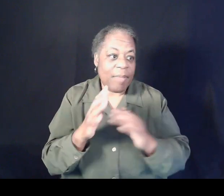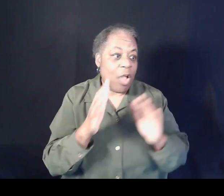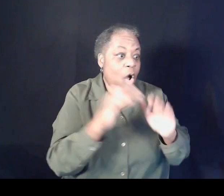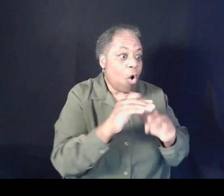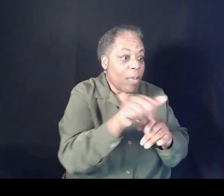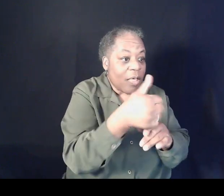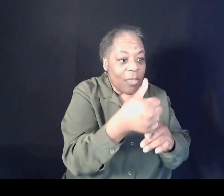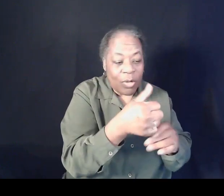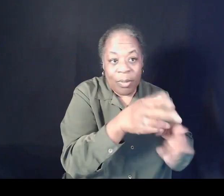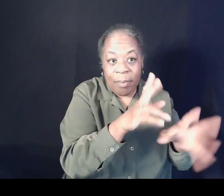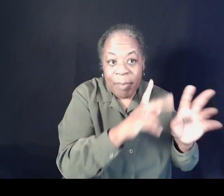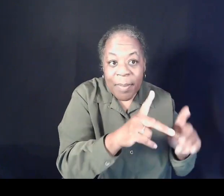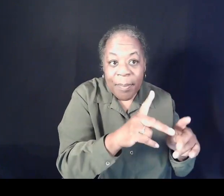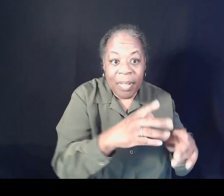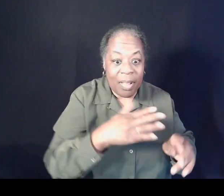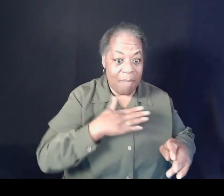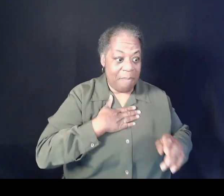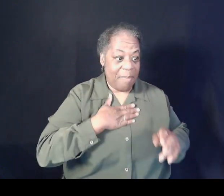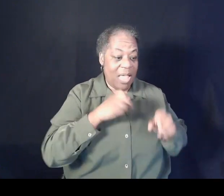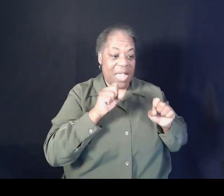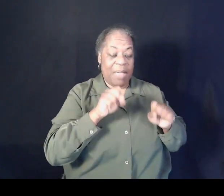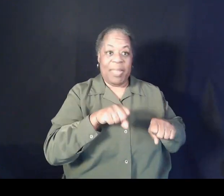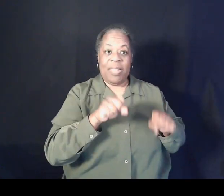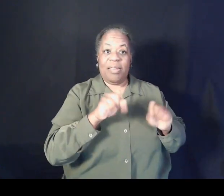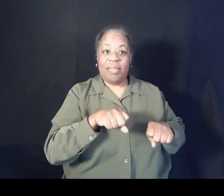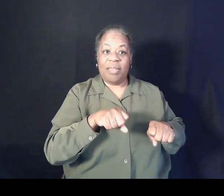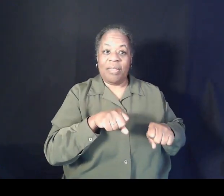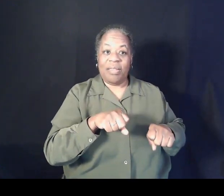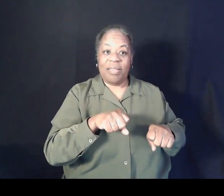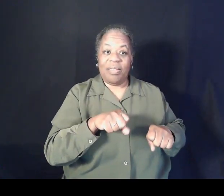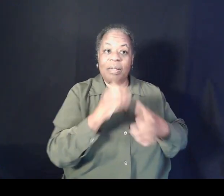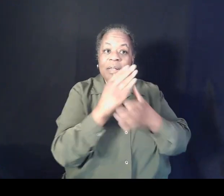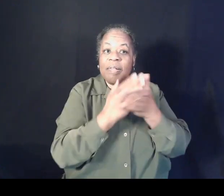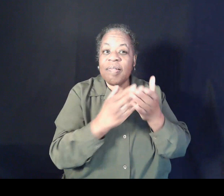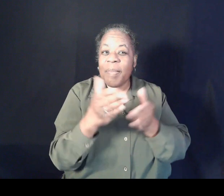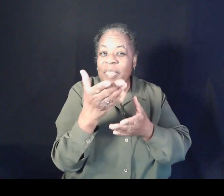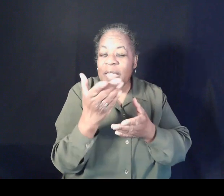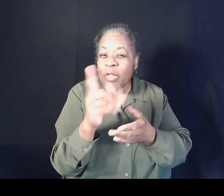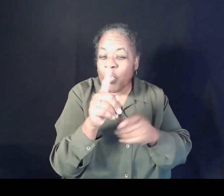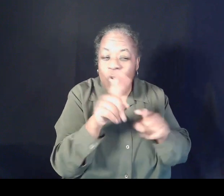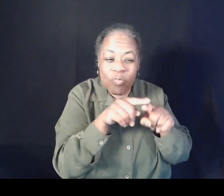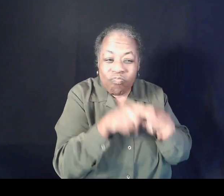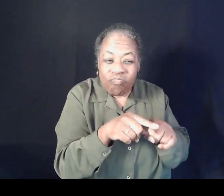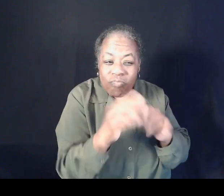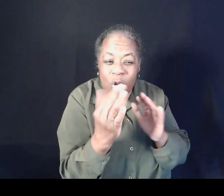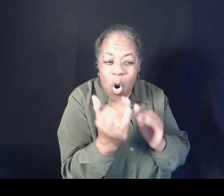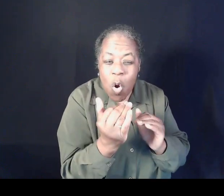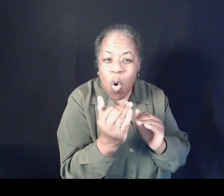people or even my own abilities. What are some things that you put your hope in besides God?